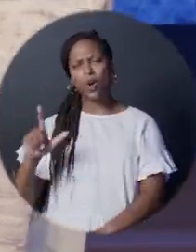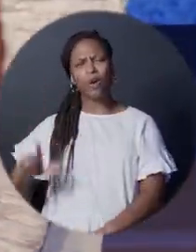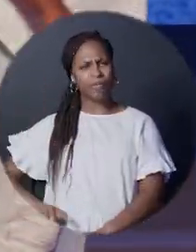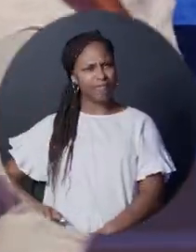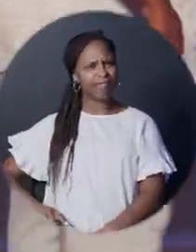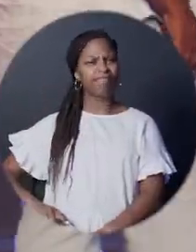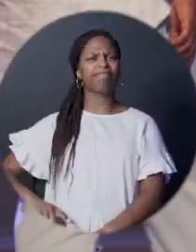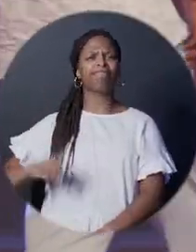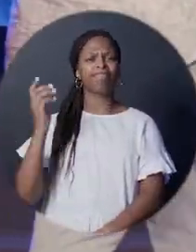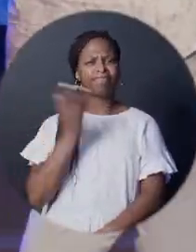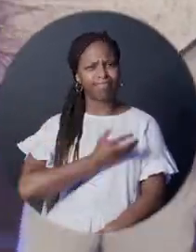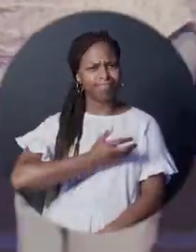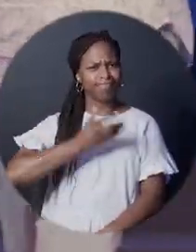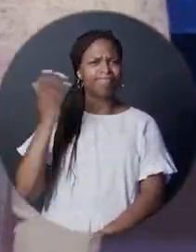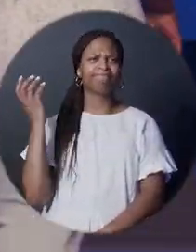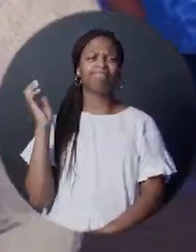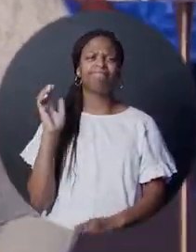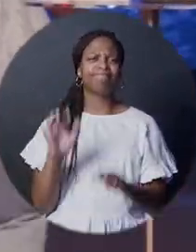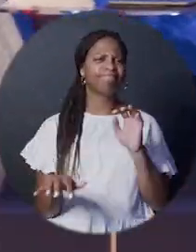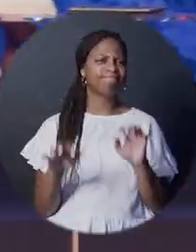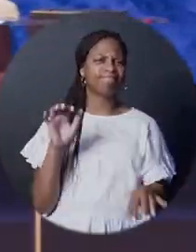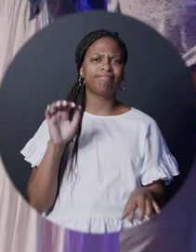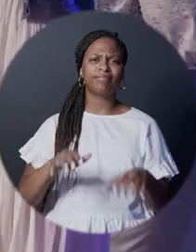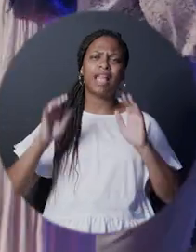Take it, take it, take it.